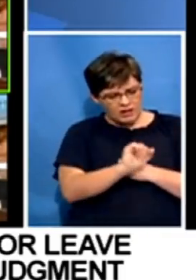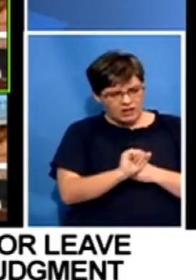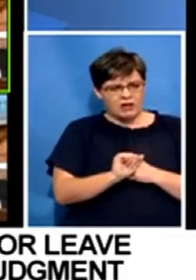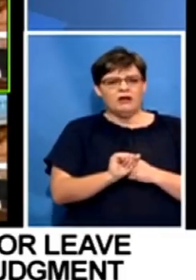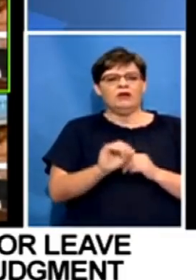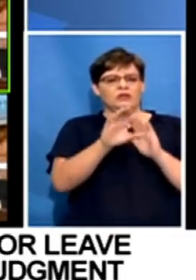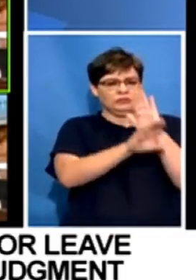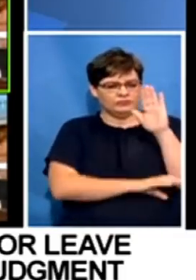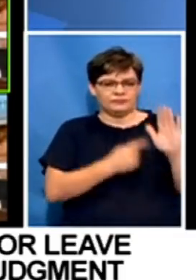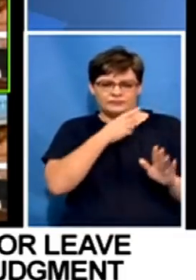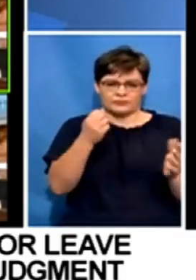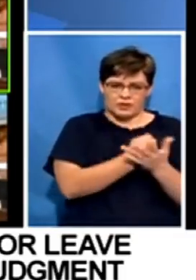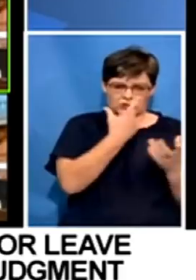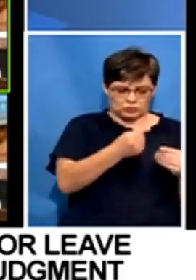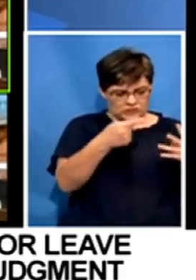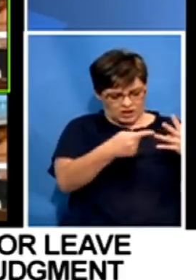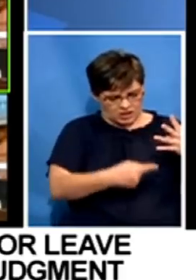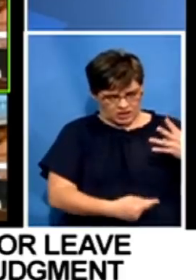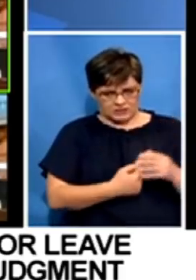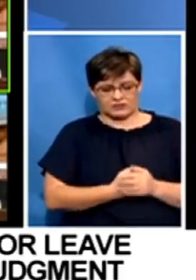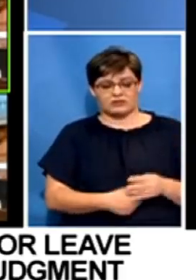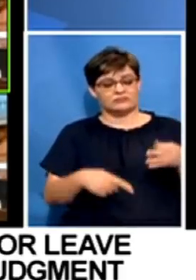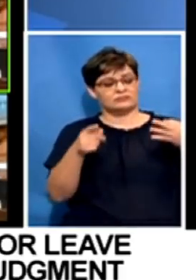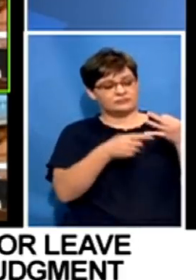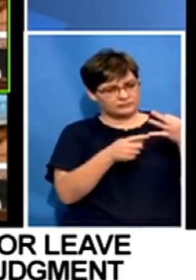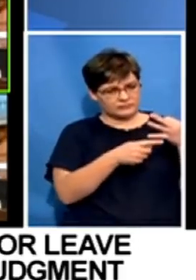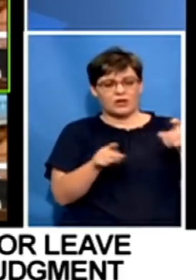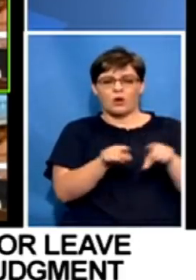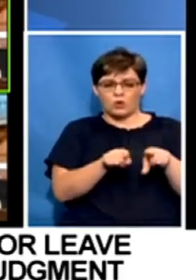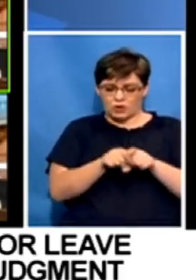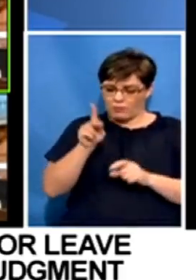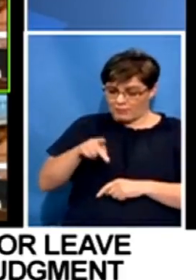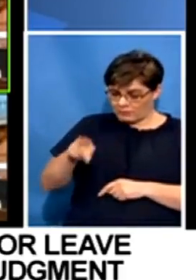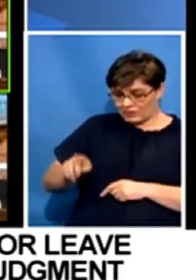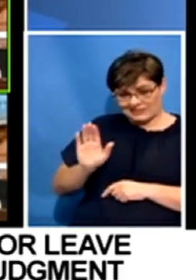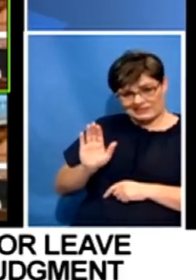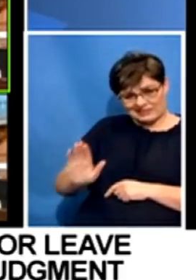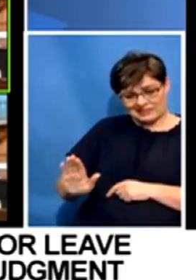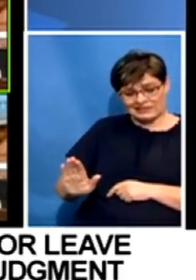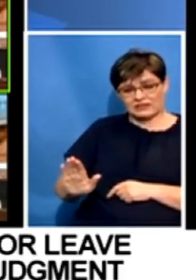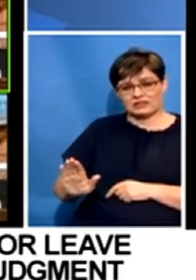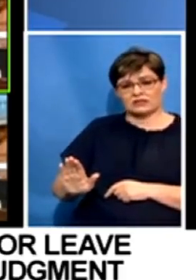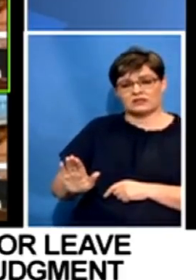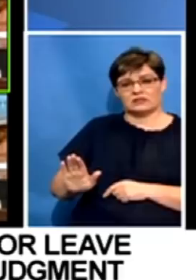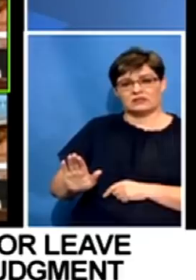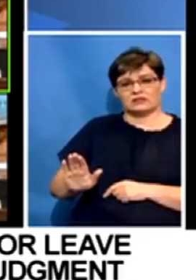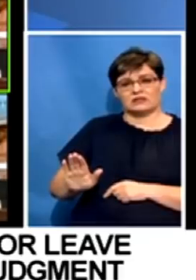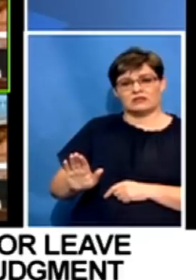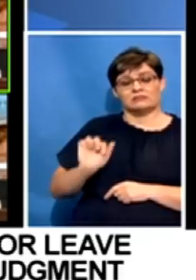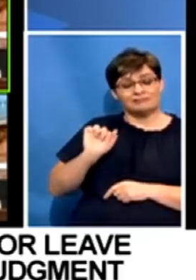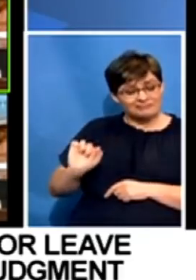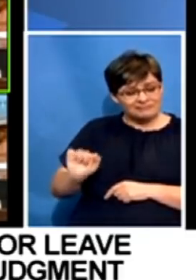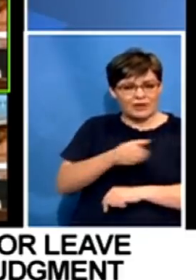it is also the public protector whose powers derive from